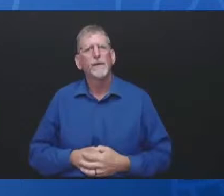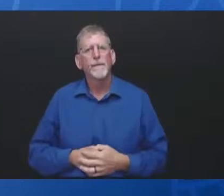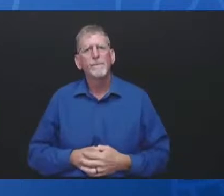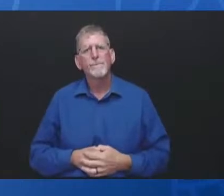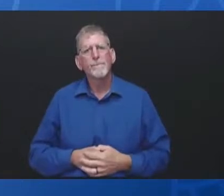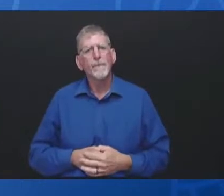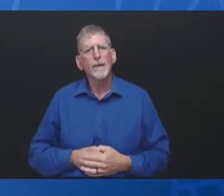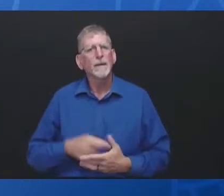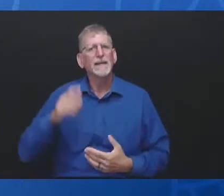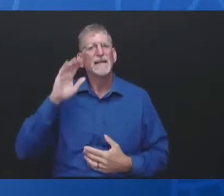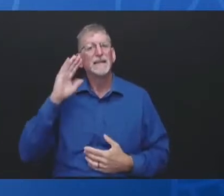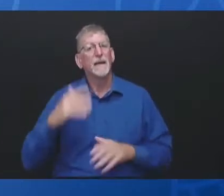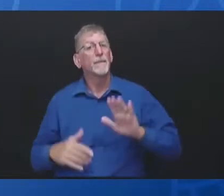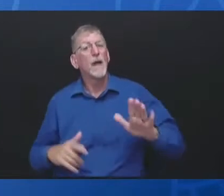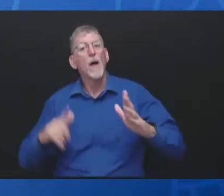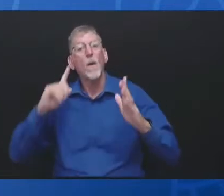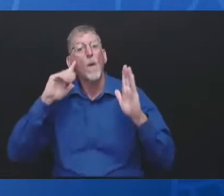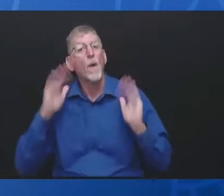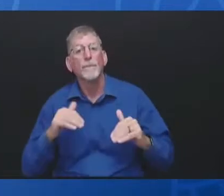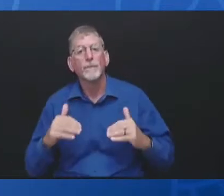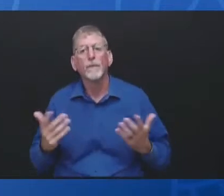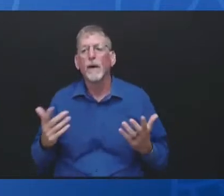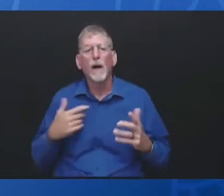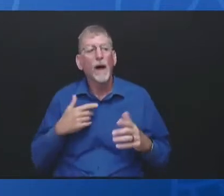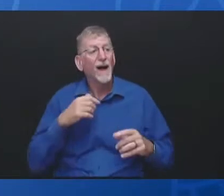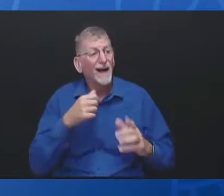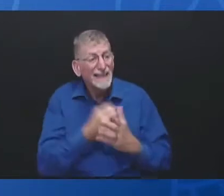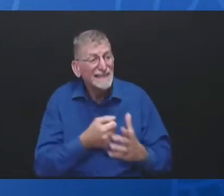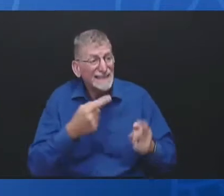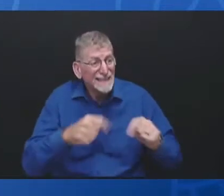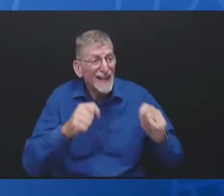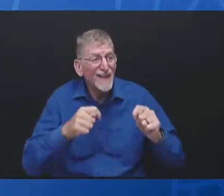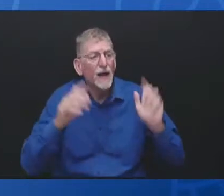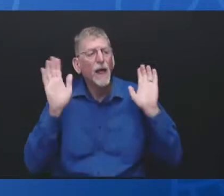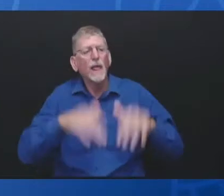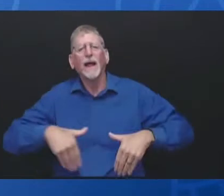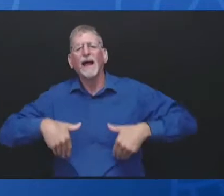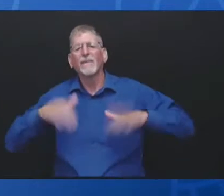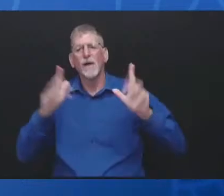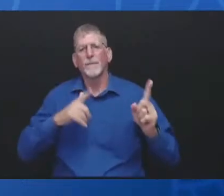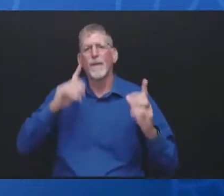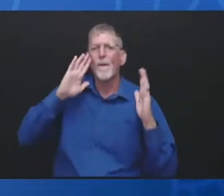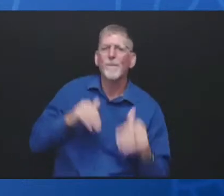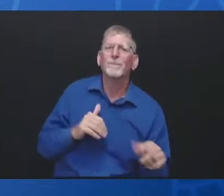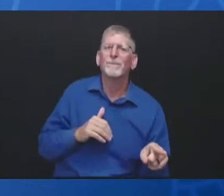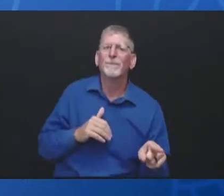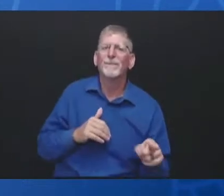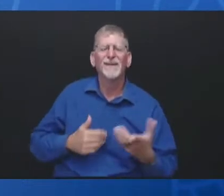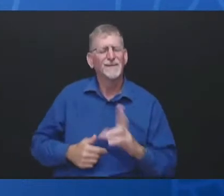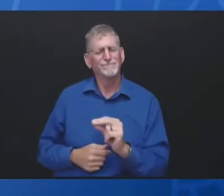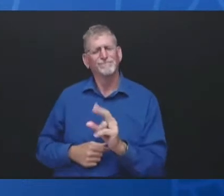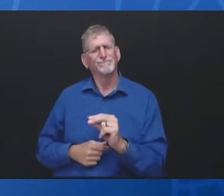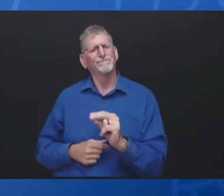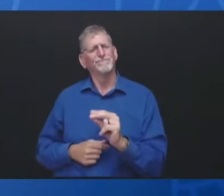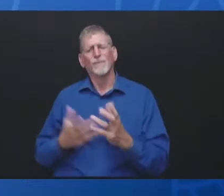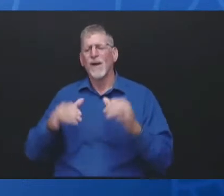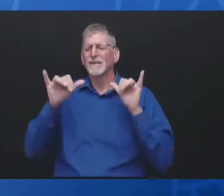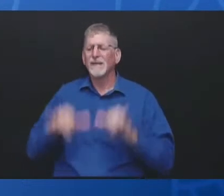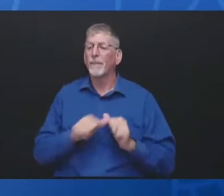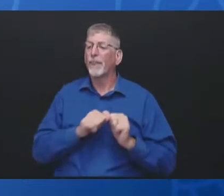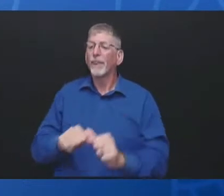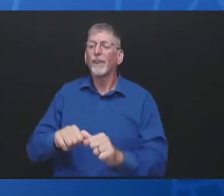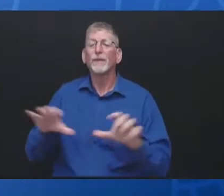just give up and go away, or that the usual status quo would continue. But President Trump is not that person. He's a person who gets it